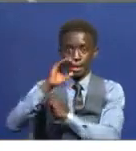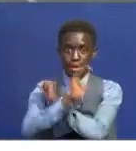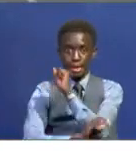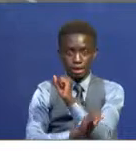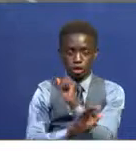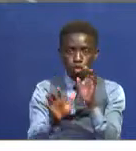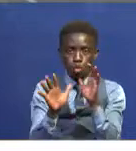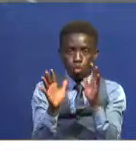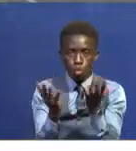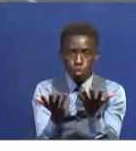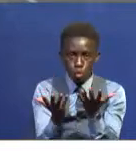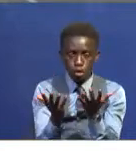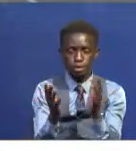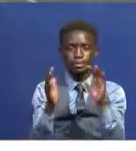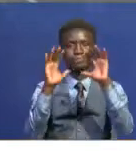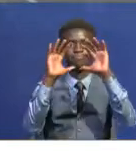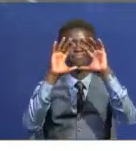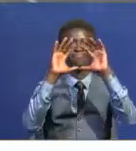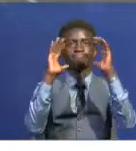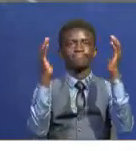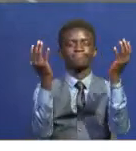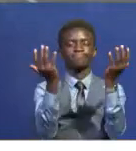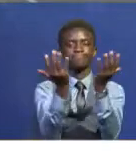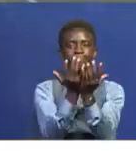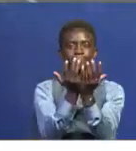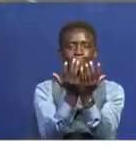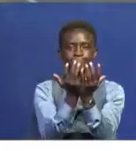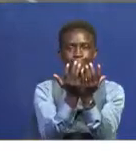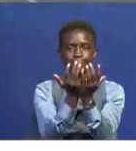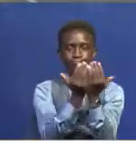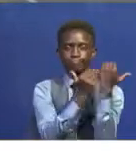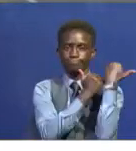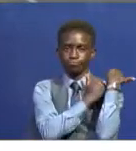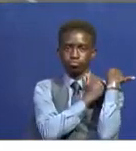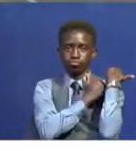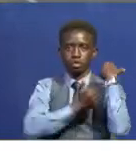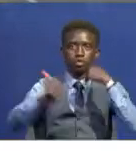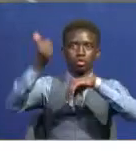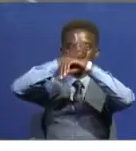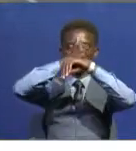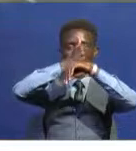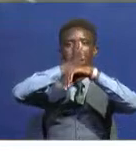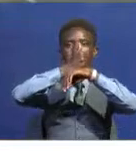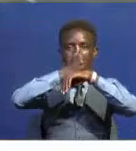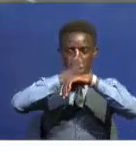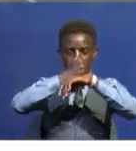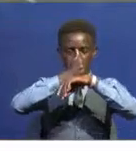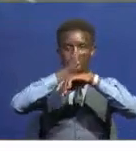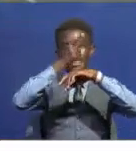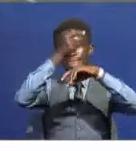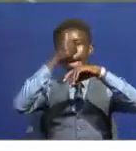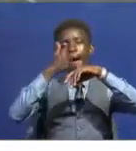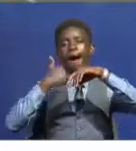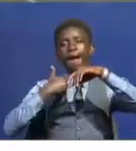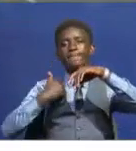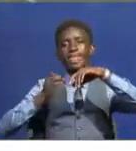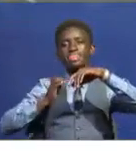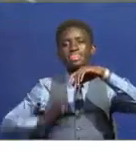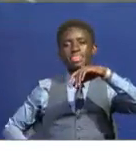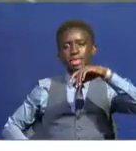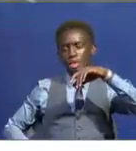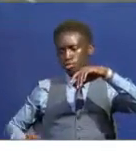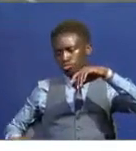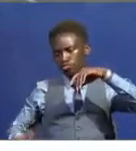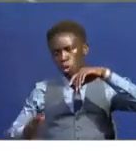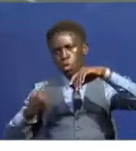body, which is governed by a set of a code of professional ethics, where you need to